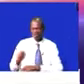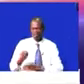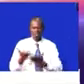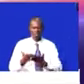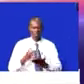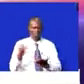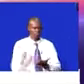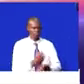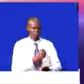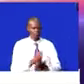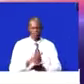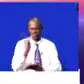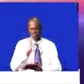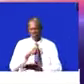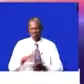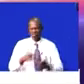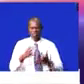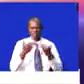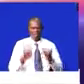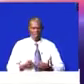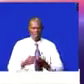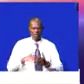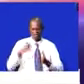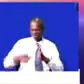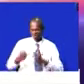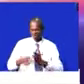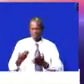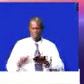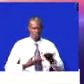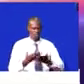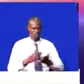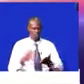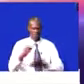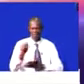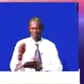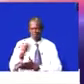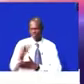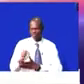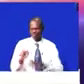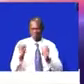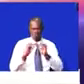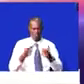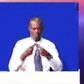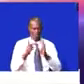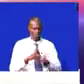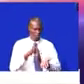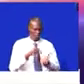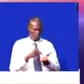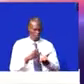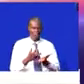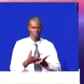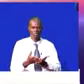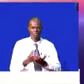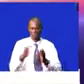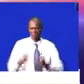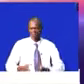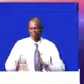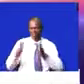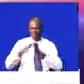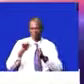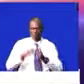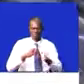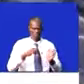osepuodho chenro makamano kendo koro kambi no ok us gas to sani to gikano mana cylinders mago gas e kambi